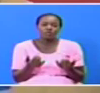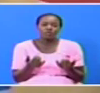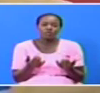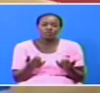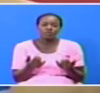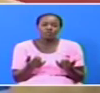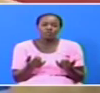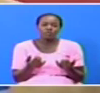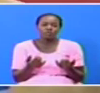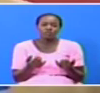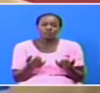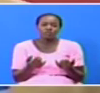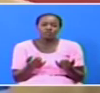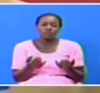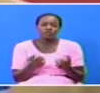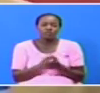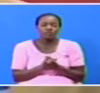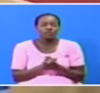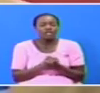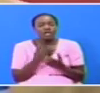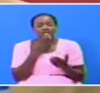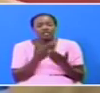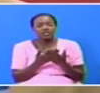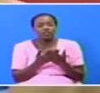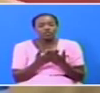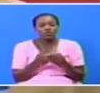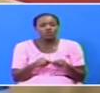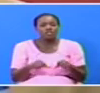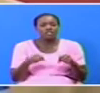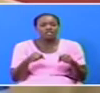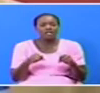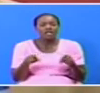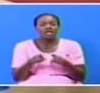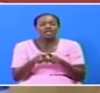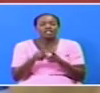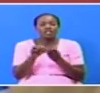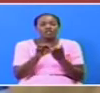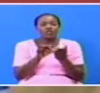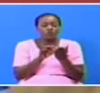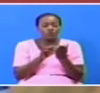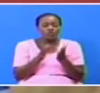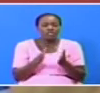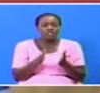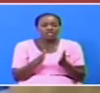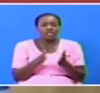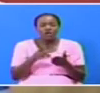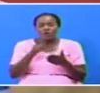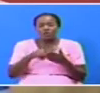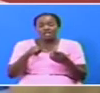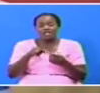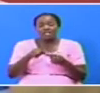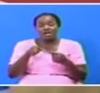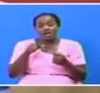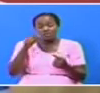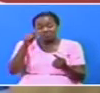yes, Senator Mvita. Thank you, Chair. As an auditor, what are the red flags you noted with